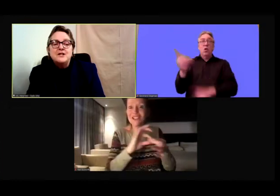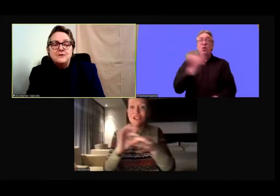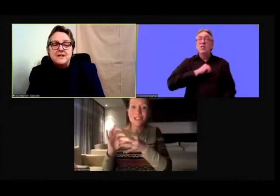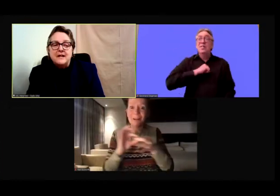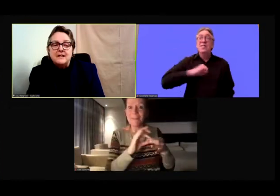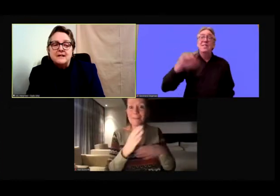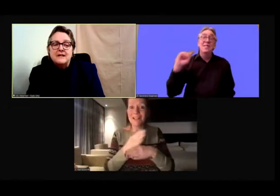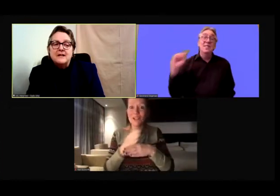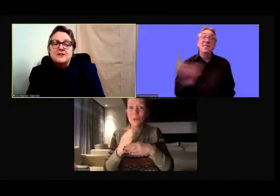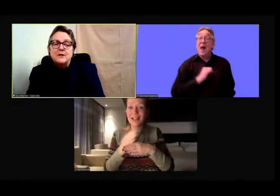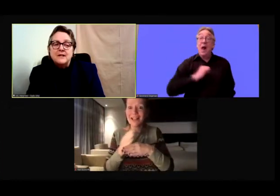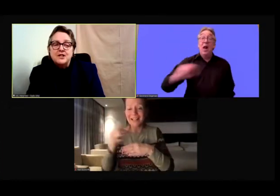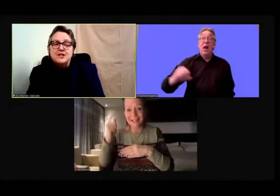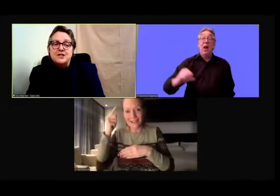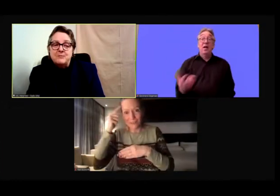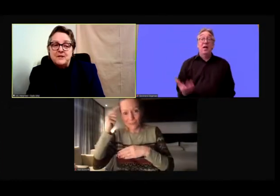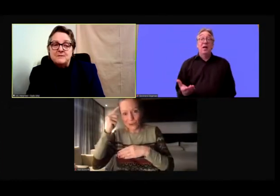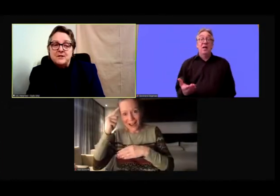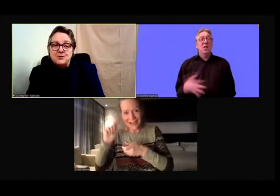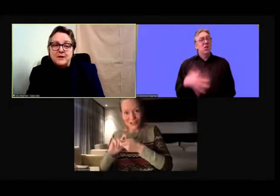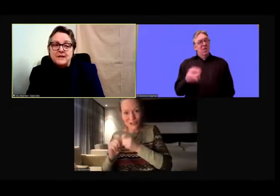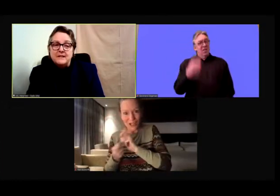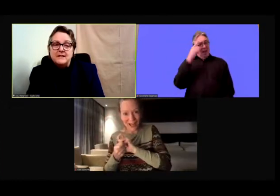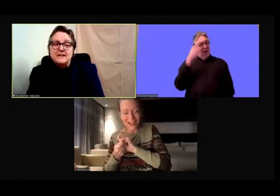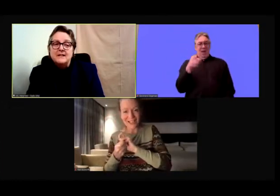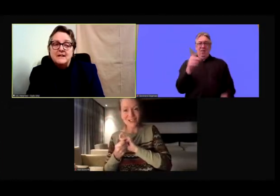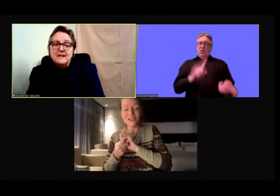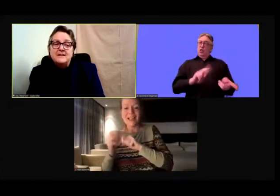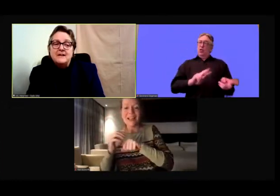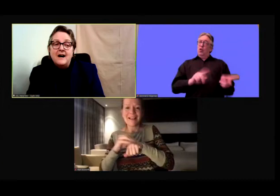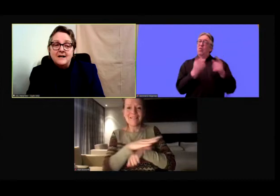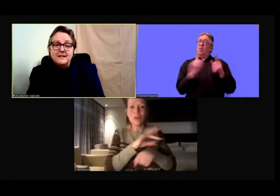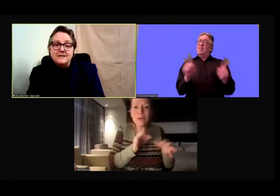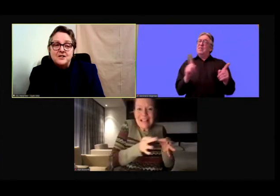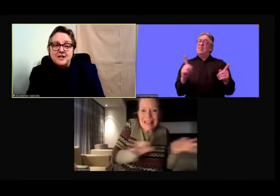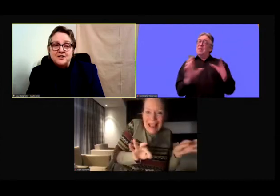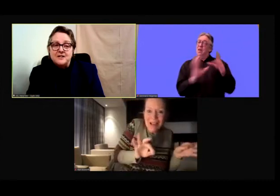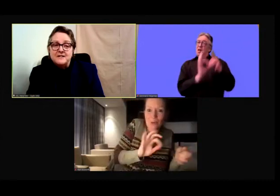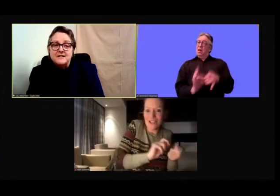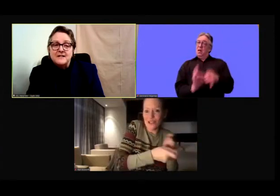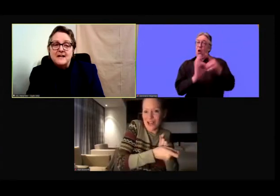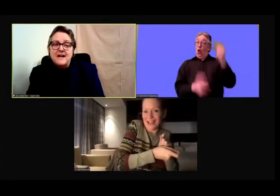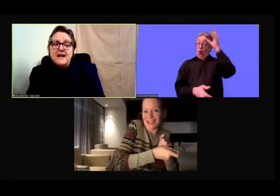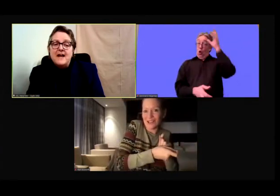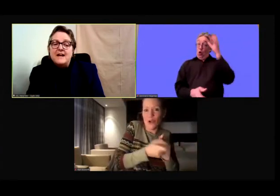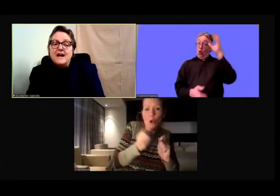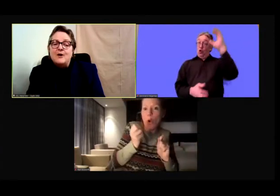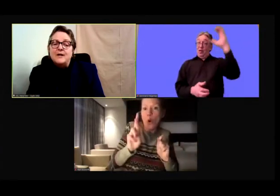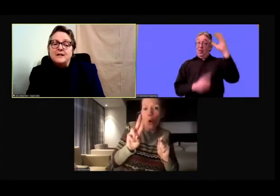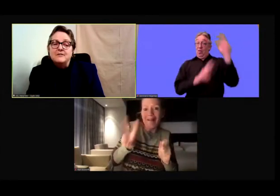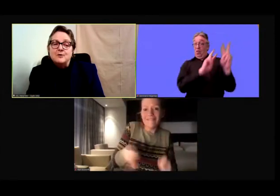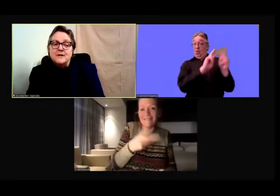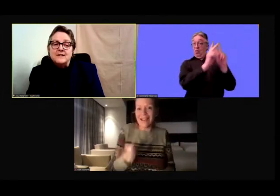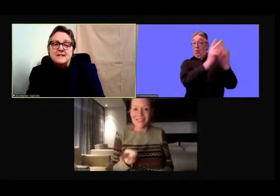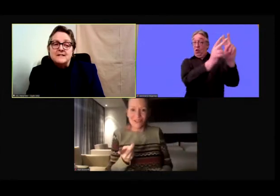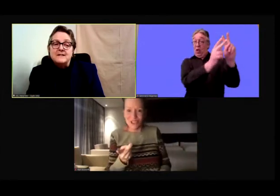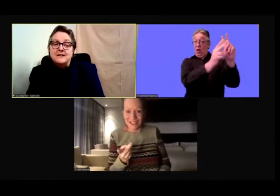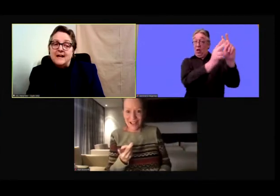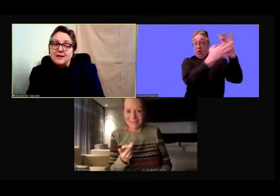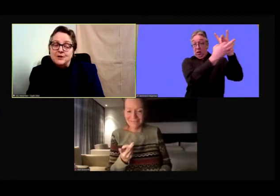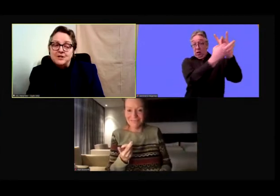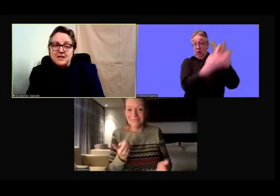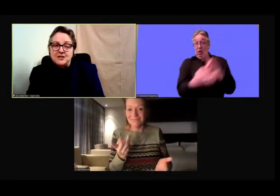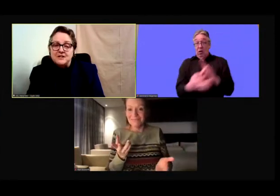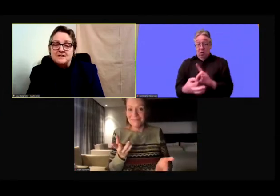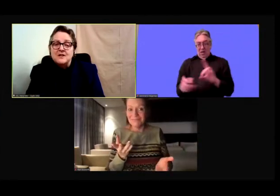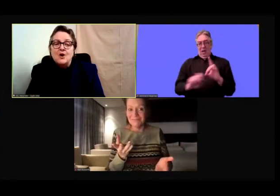So what do you think the relationship is between the cognitive changes and how it